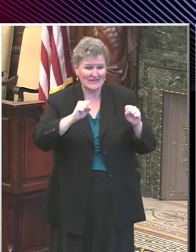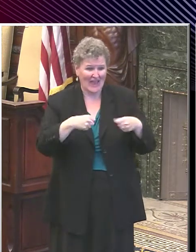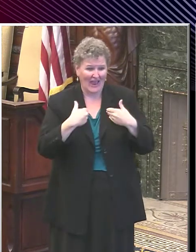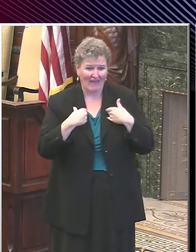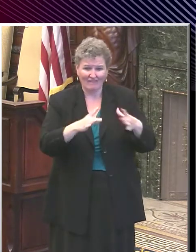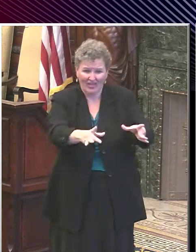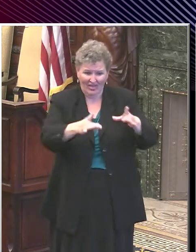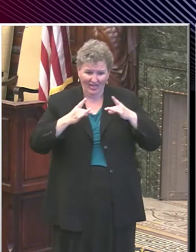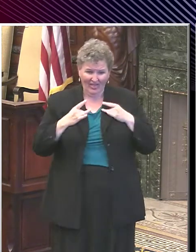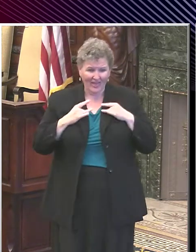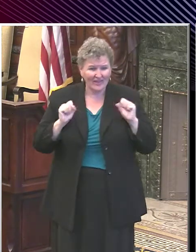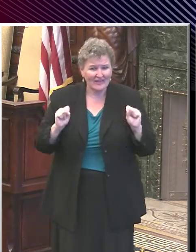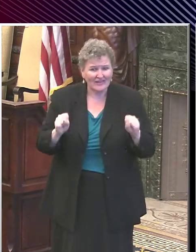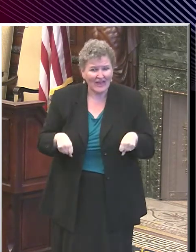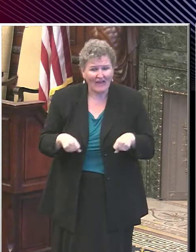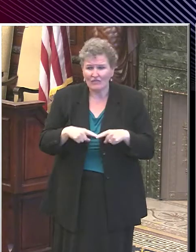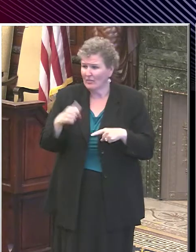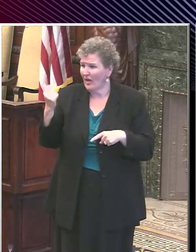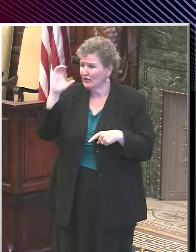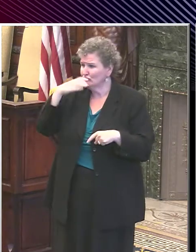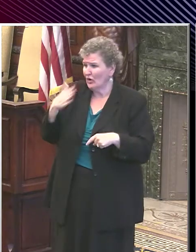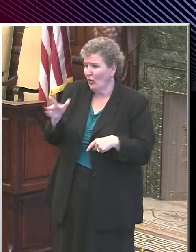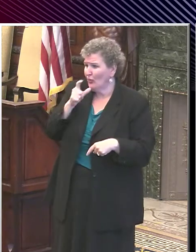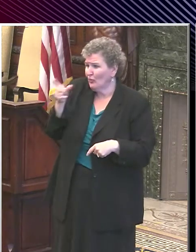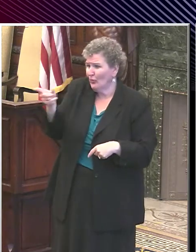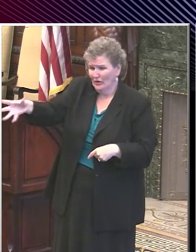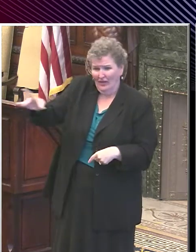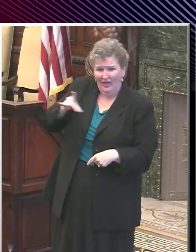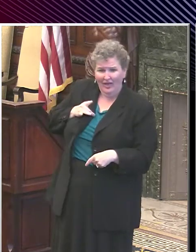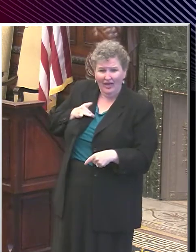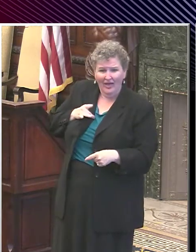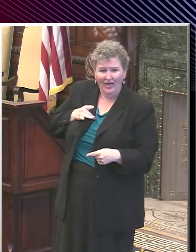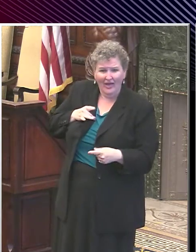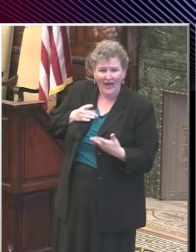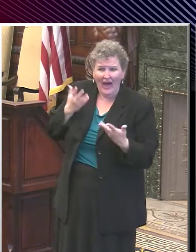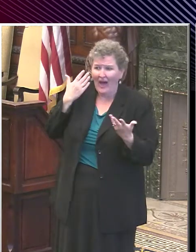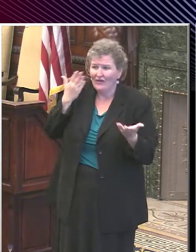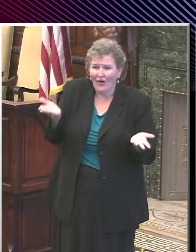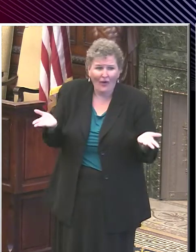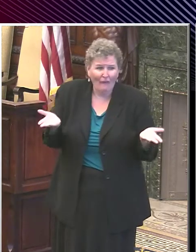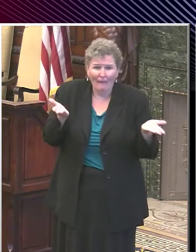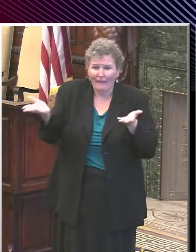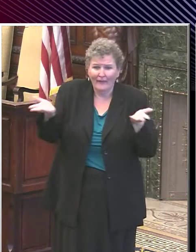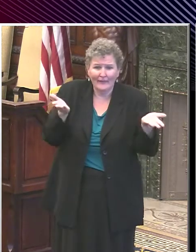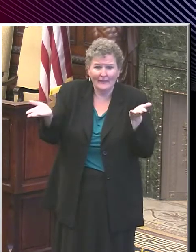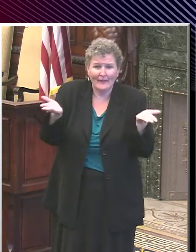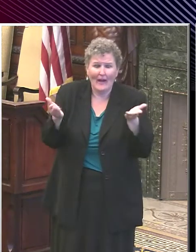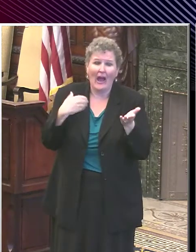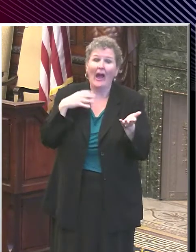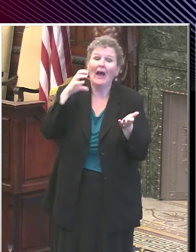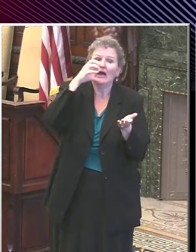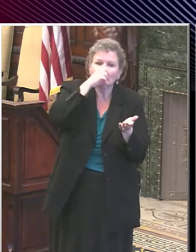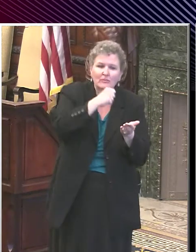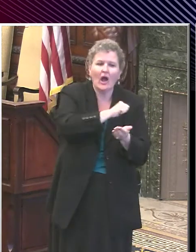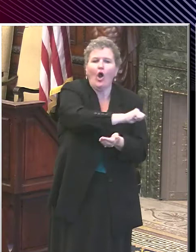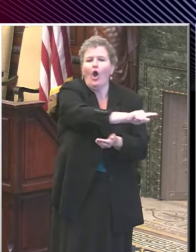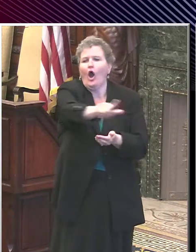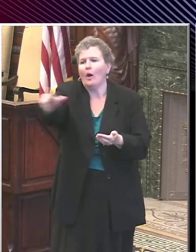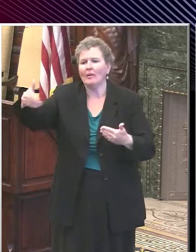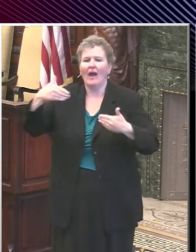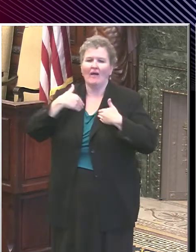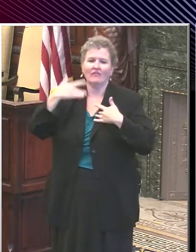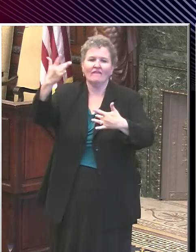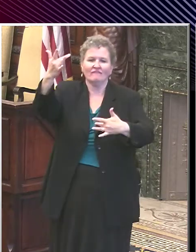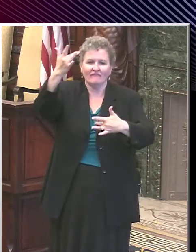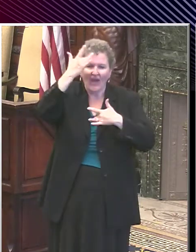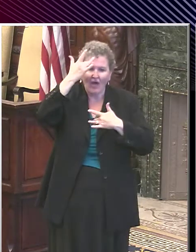strangers. Anybody can have this infection and not know it. You should assume that anybody that you're around has the infection, and then assume that you have the infection and don't know it, and